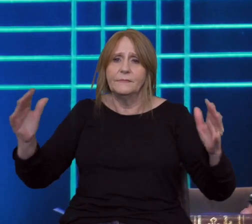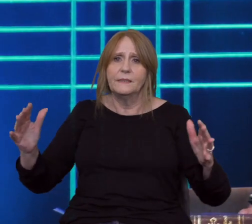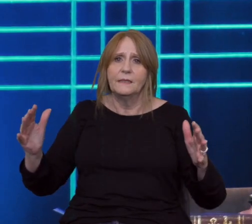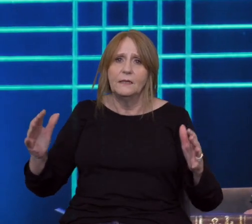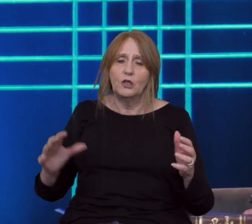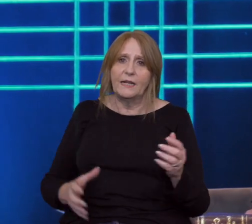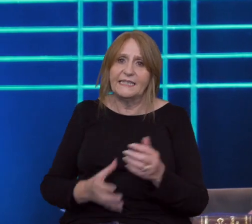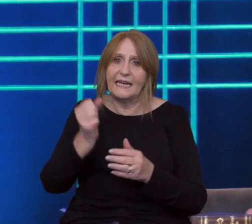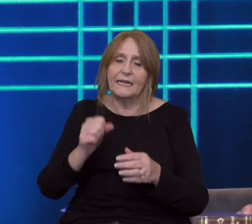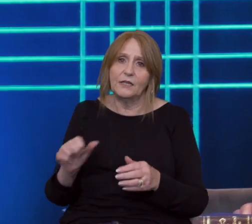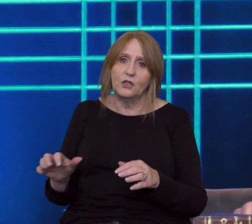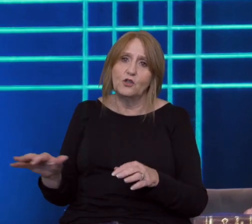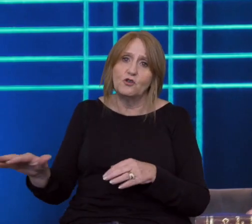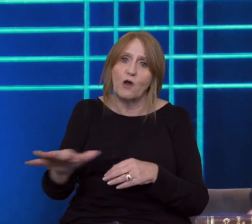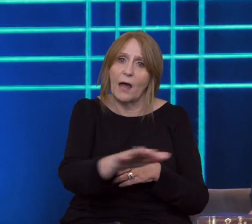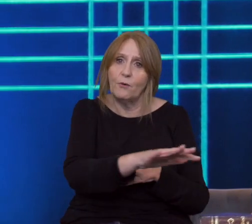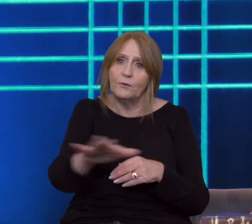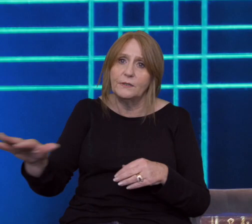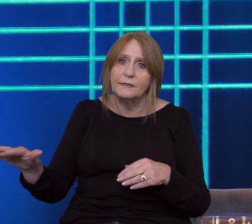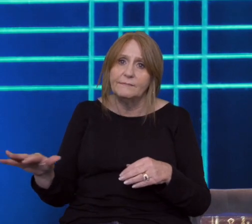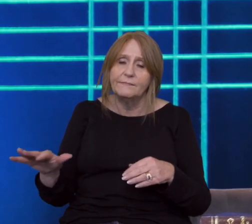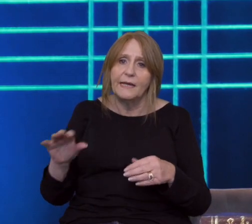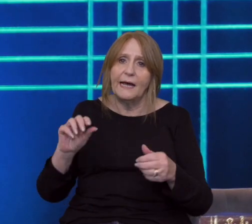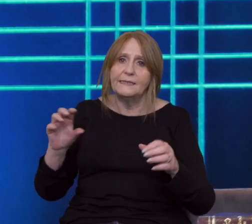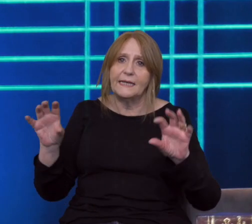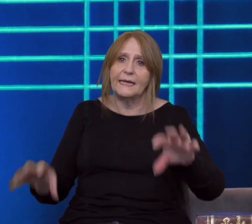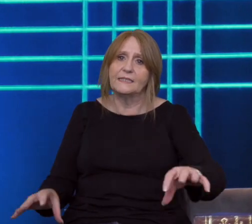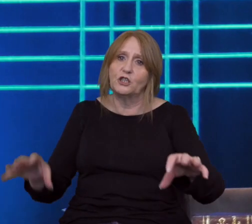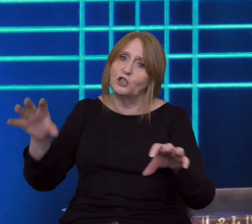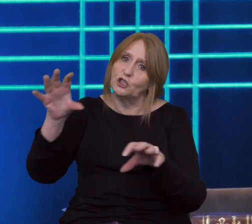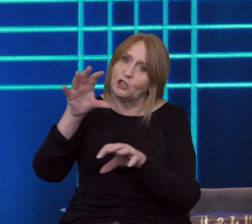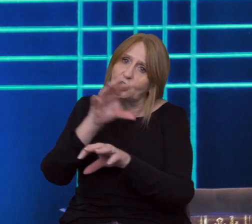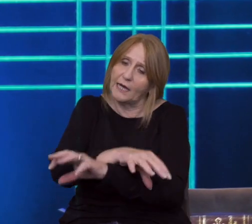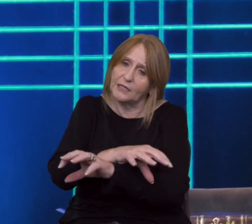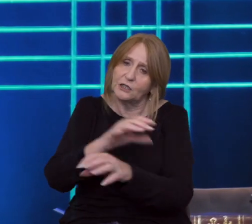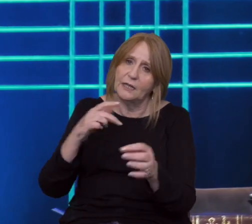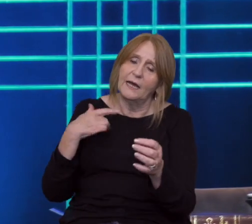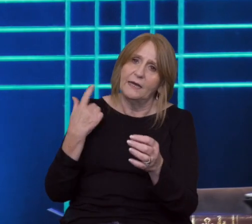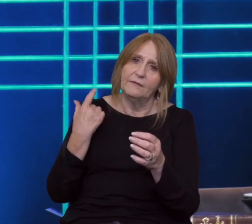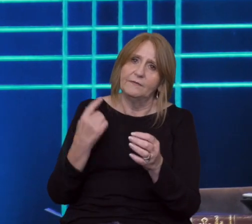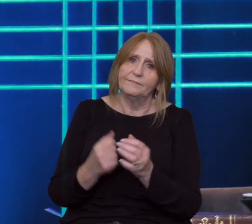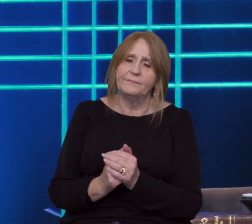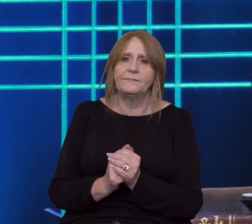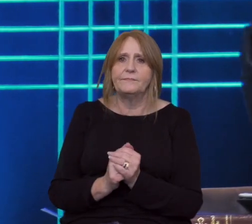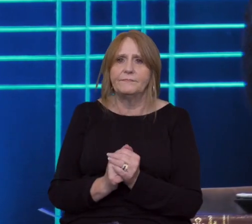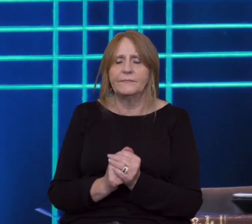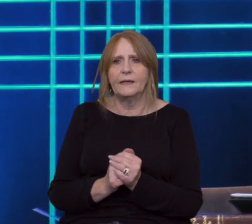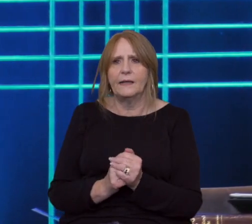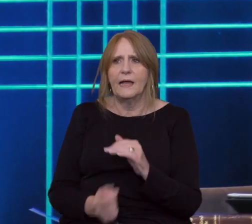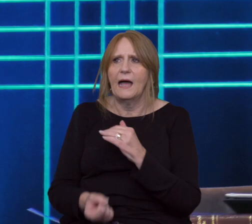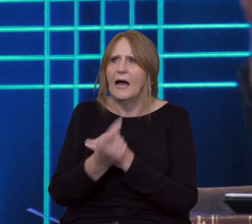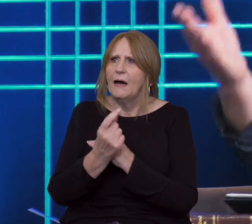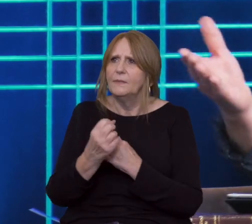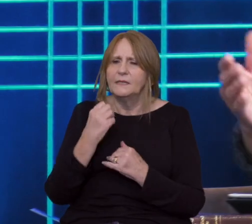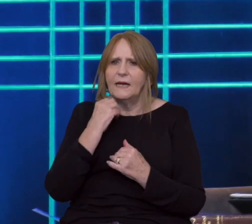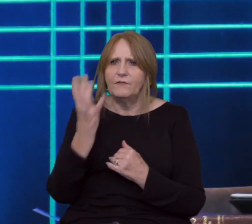the exchanged life. And you know what? That exchanged life has to happen constantly, day in, day out. Lord, I don't know how to plant this